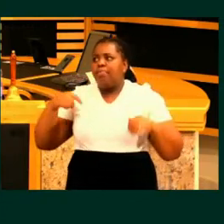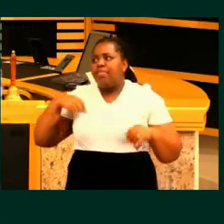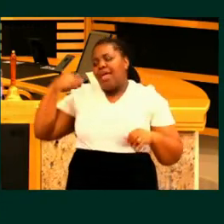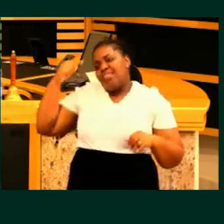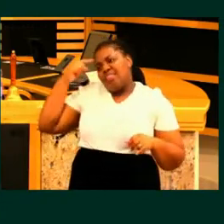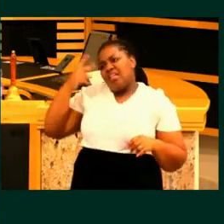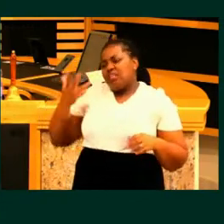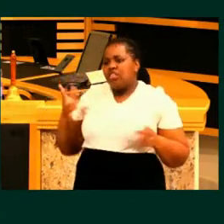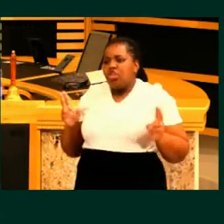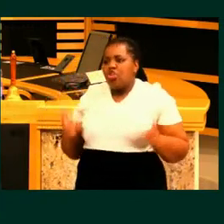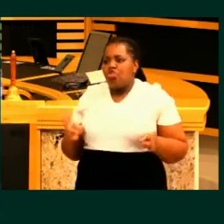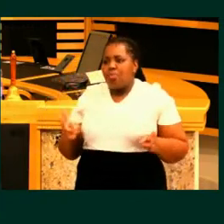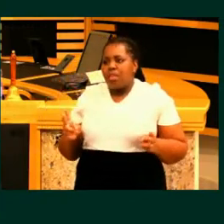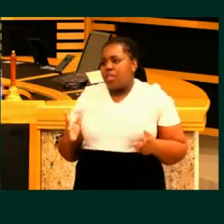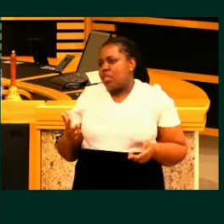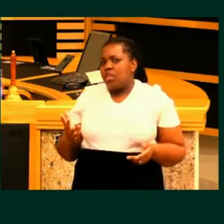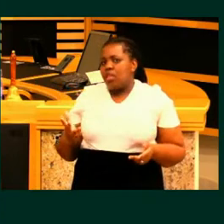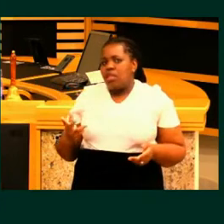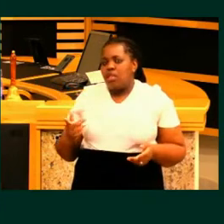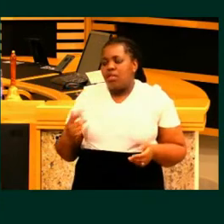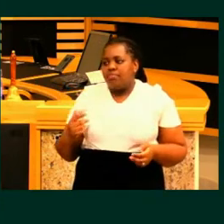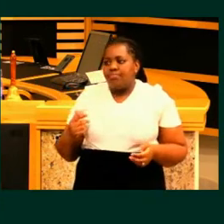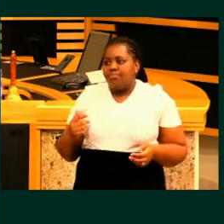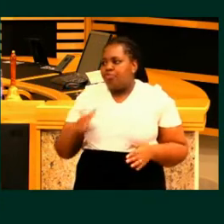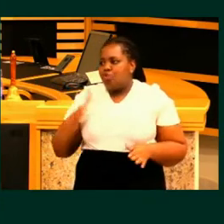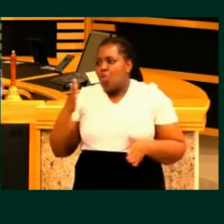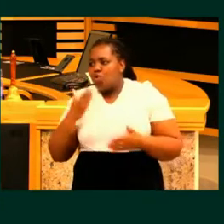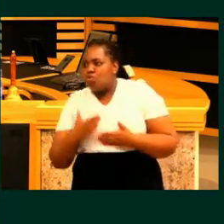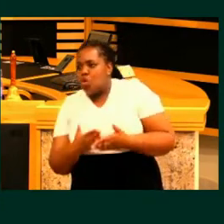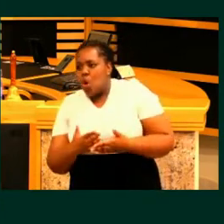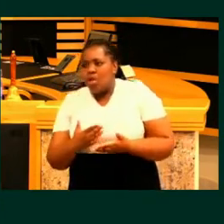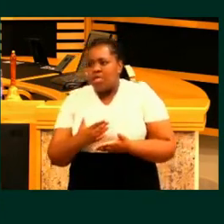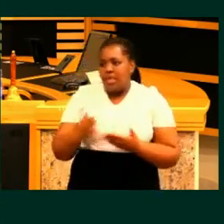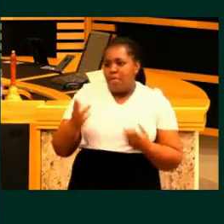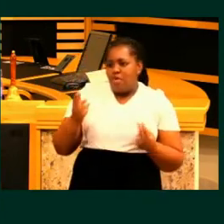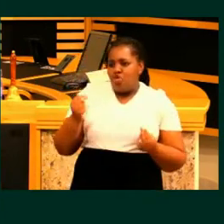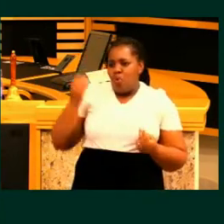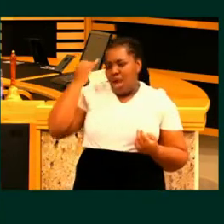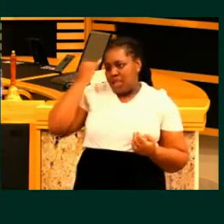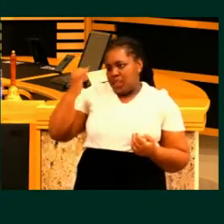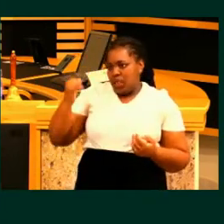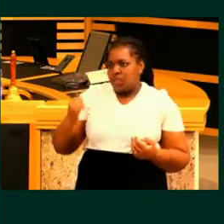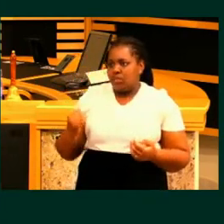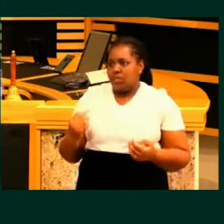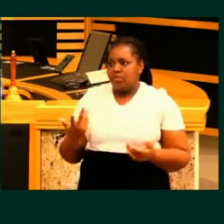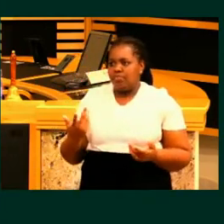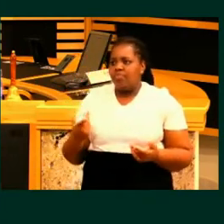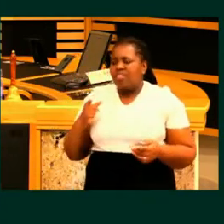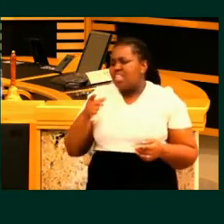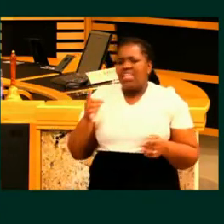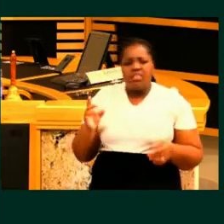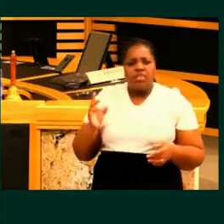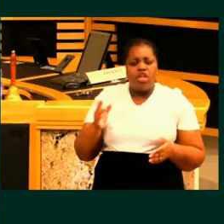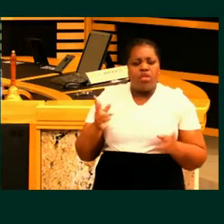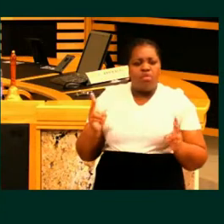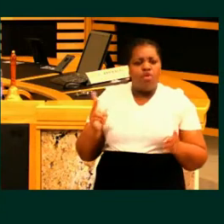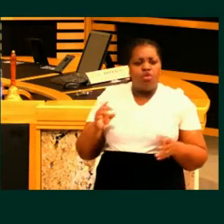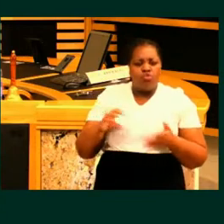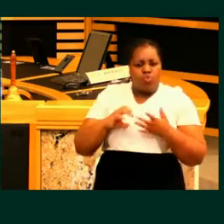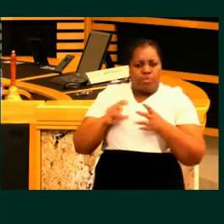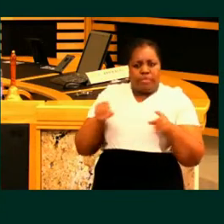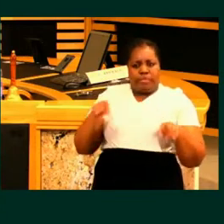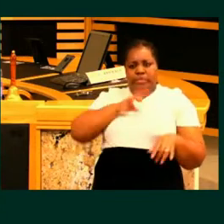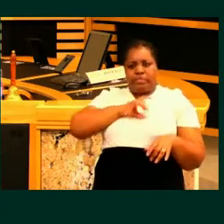human to be cynical of of certain new ideas I think it is is human to be scared to try